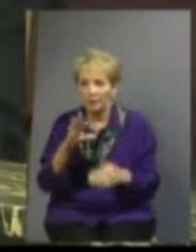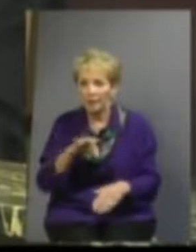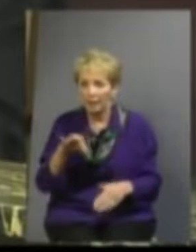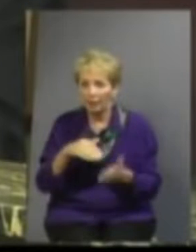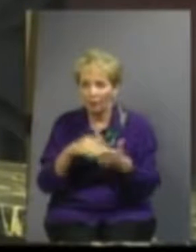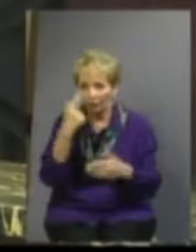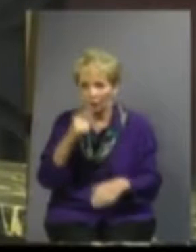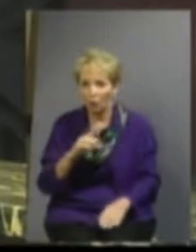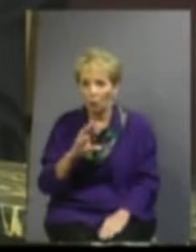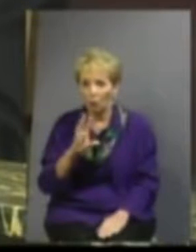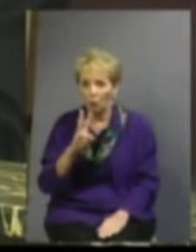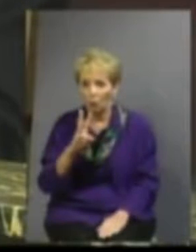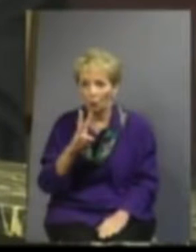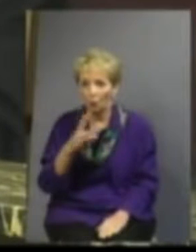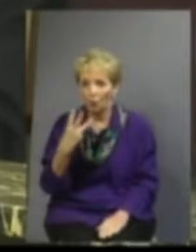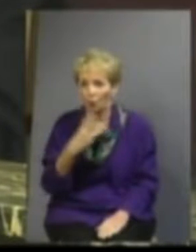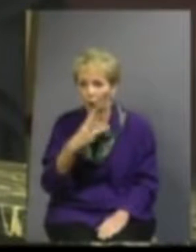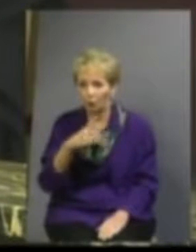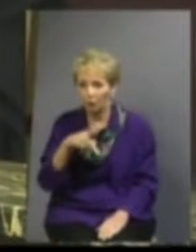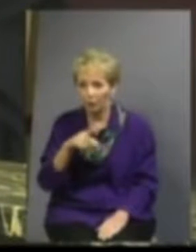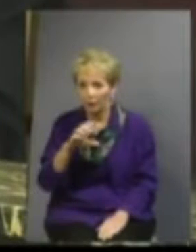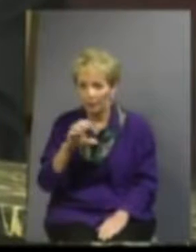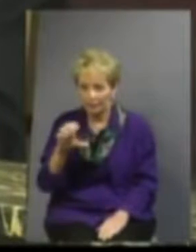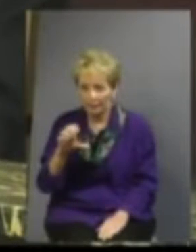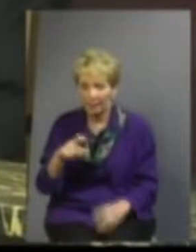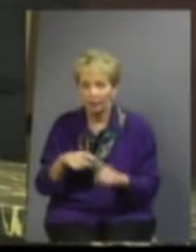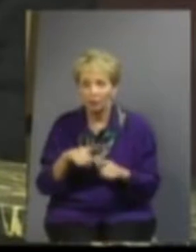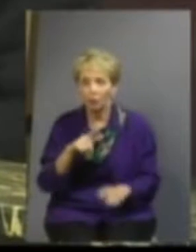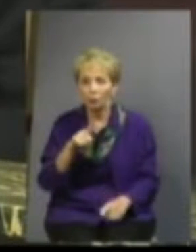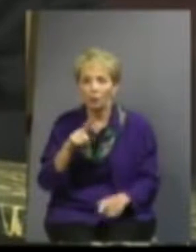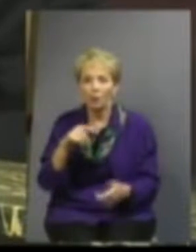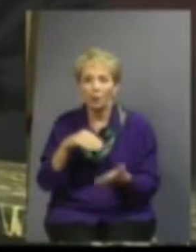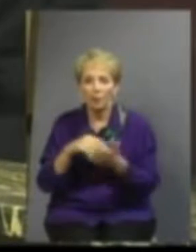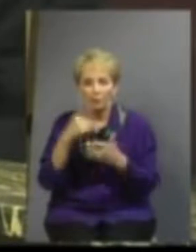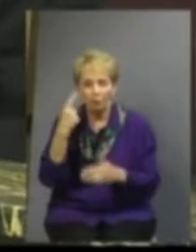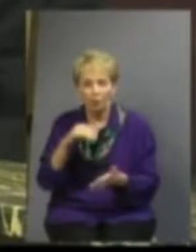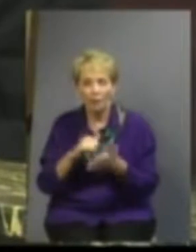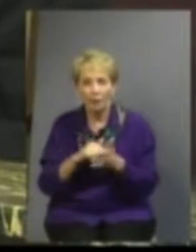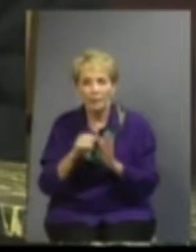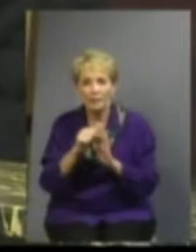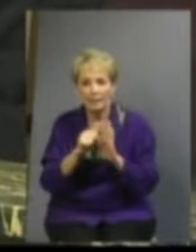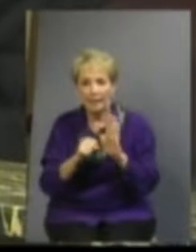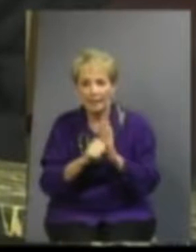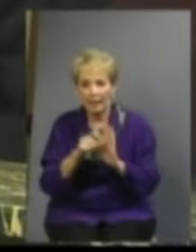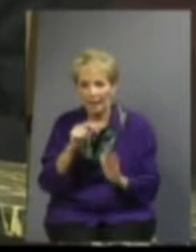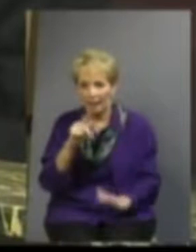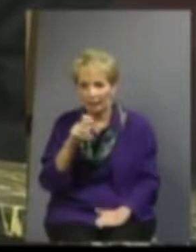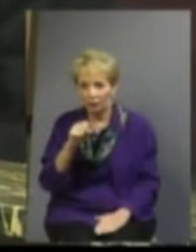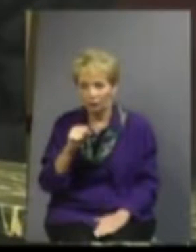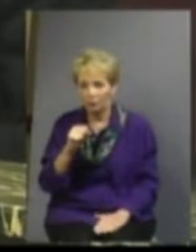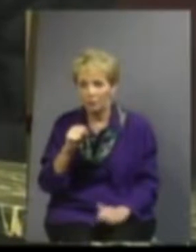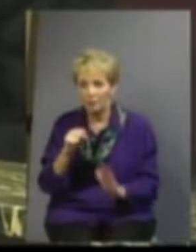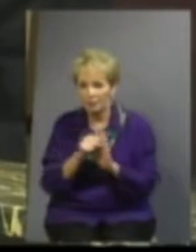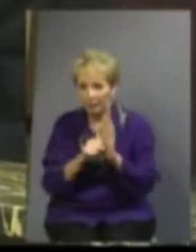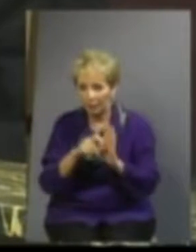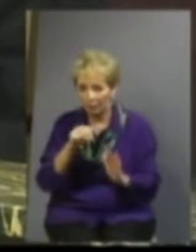$5,099,000 for the Western Piedmont Community College, $3,021,000 for the Lake James State Park,